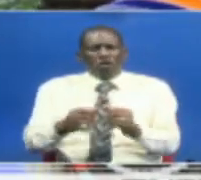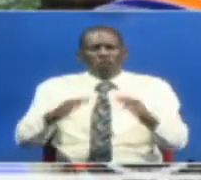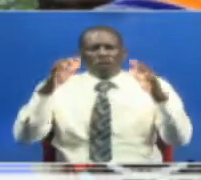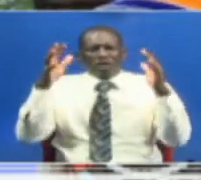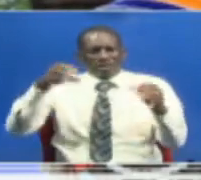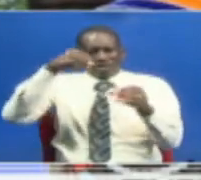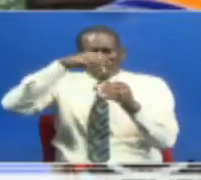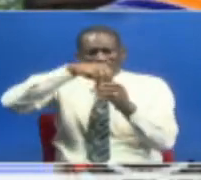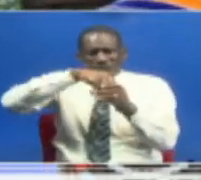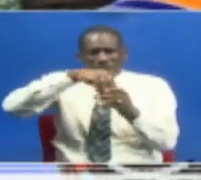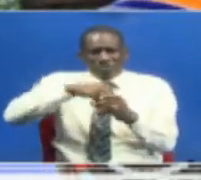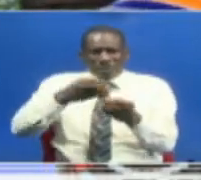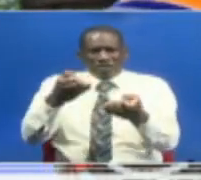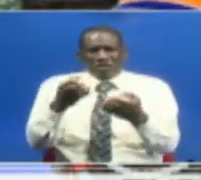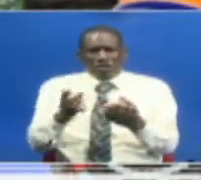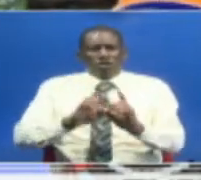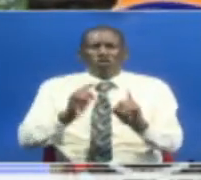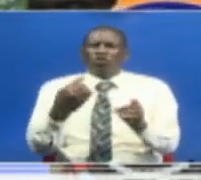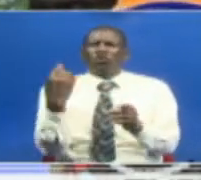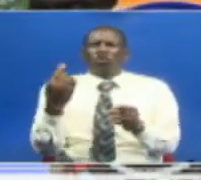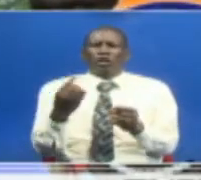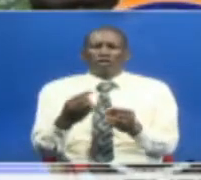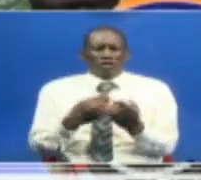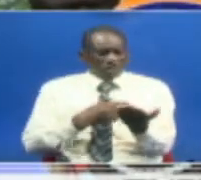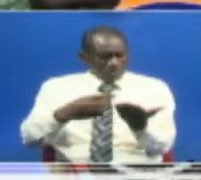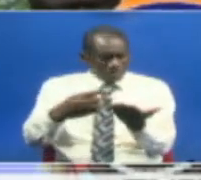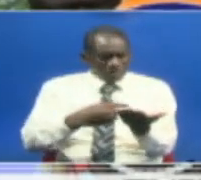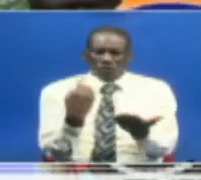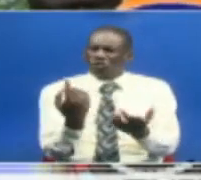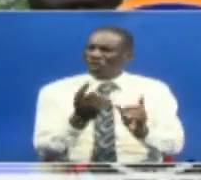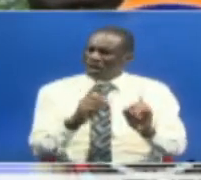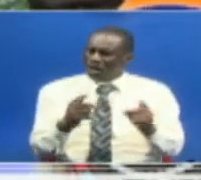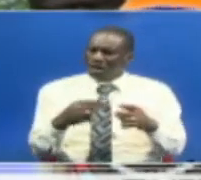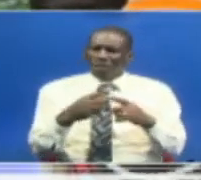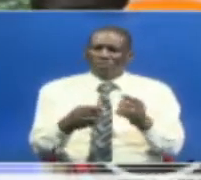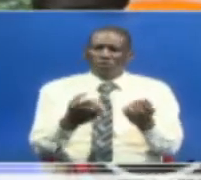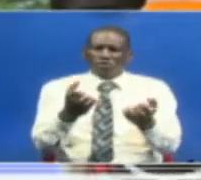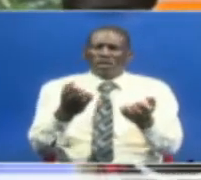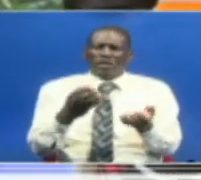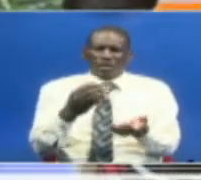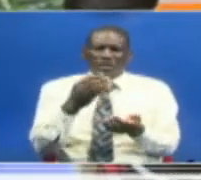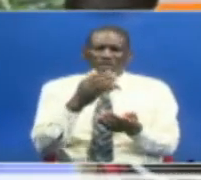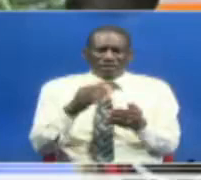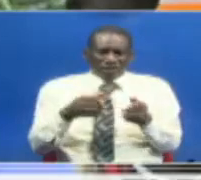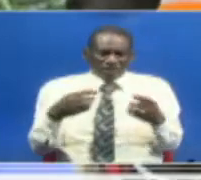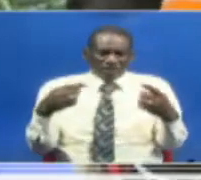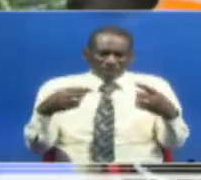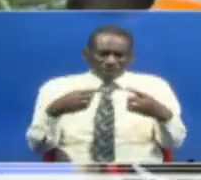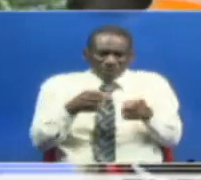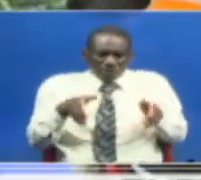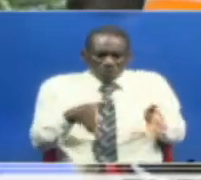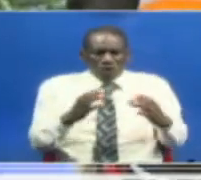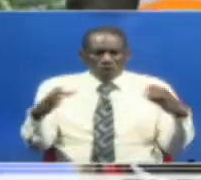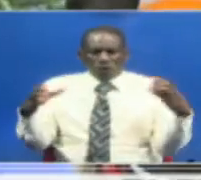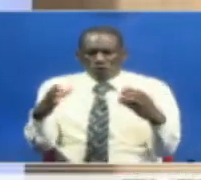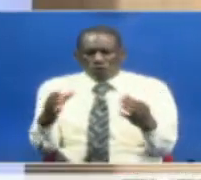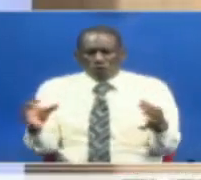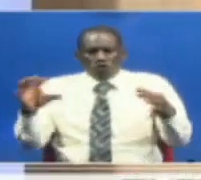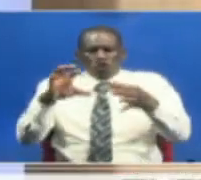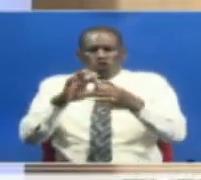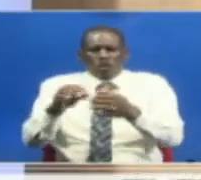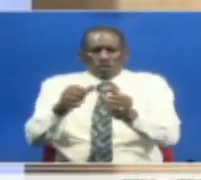investment, not just simply through dialogue, but also through tangible ways of communities coming